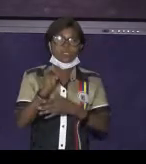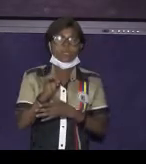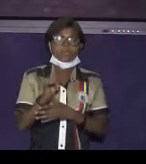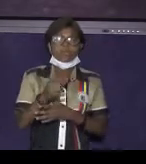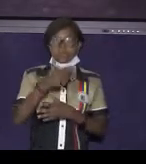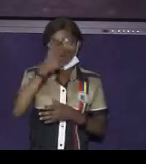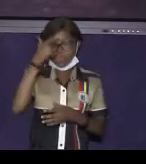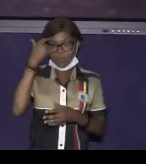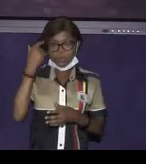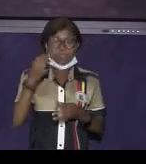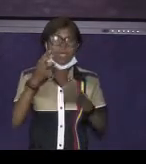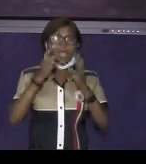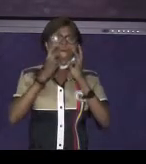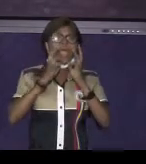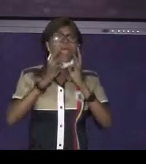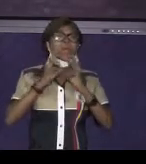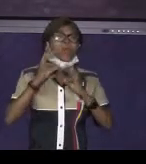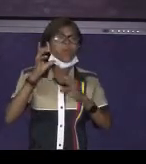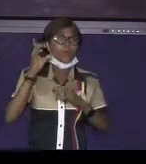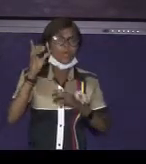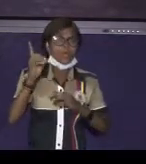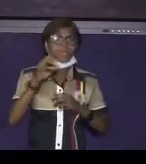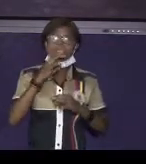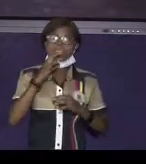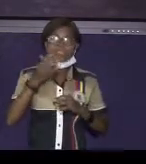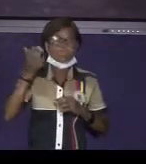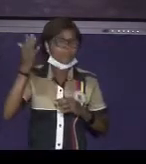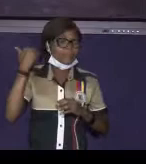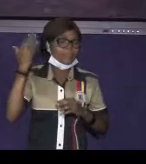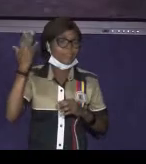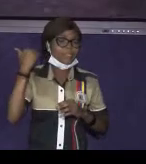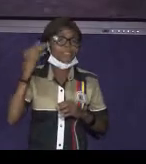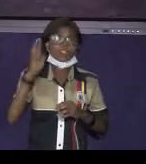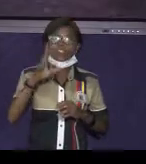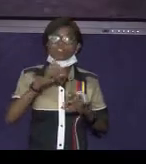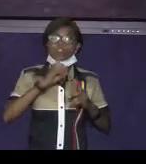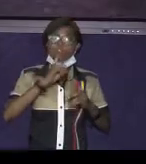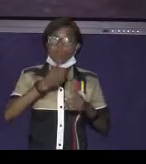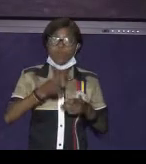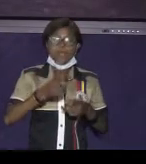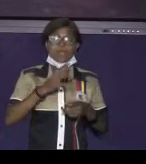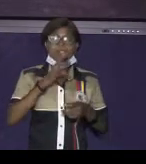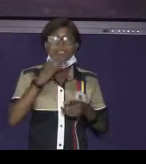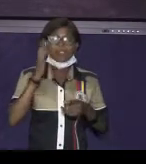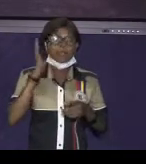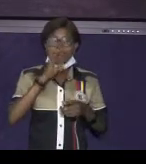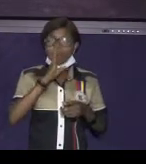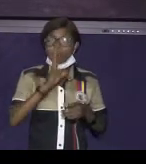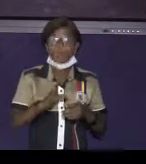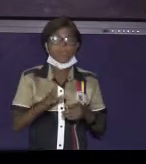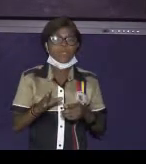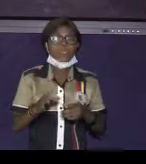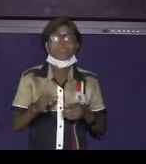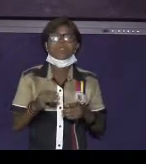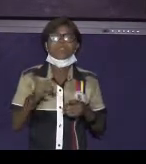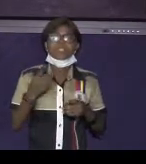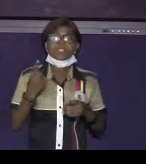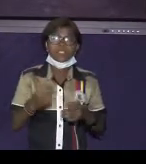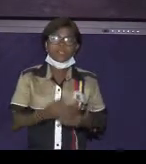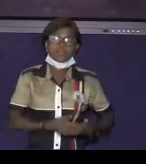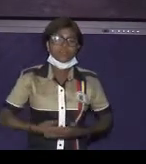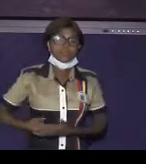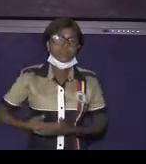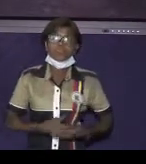Because cried is in the past tense, your answer automatically becomes the baby did not cry very